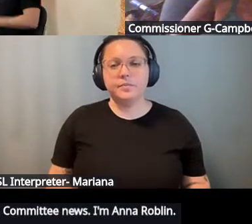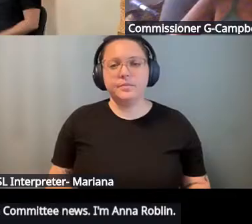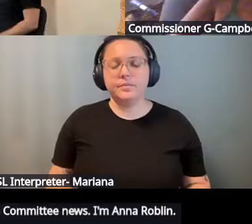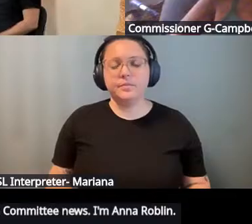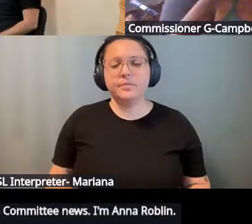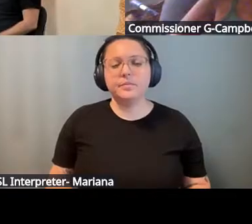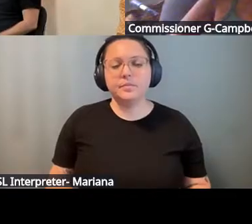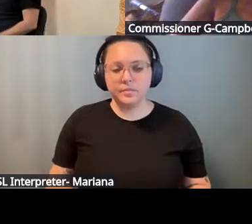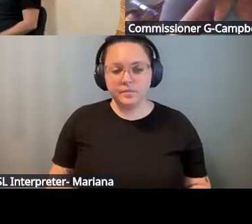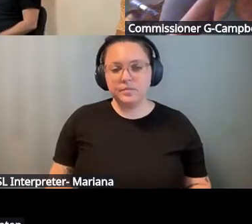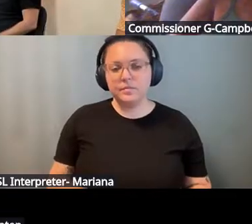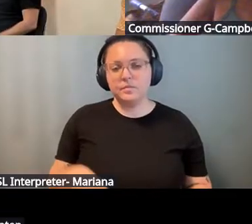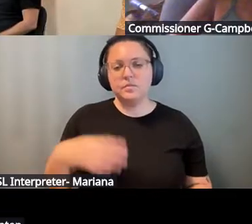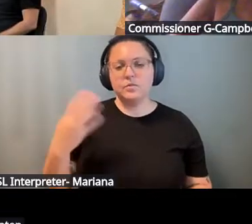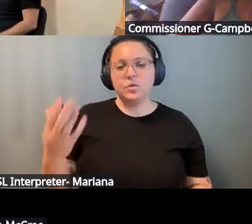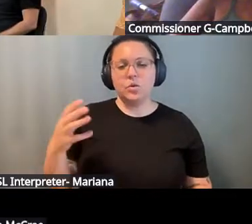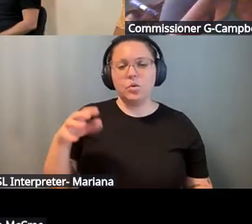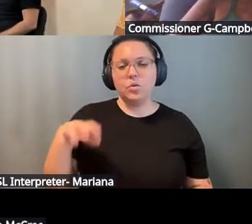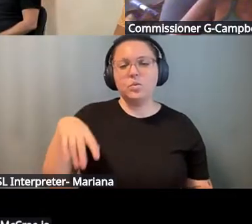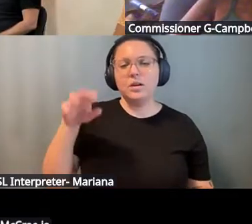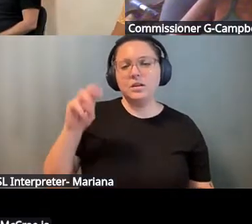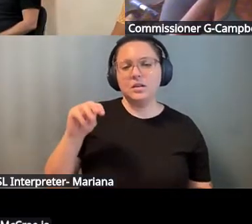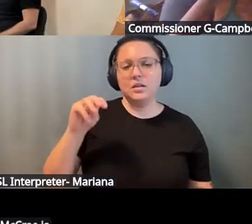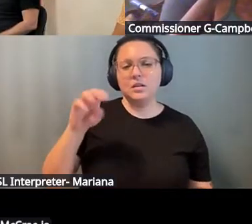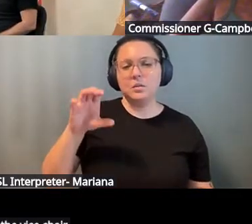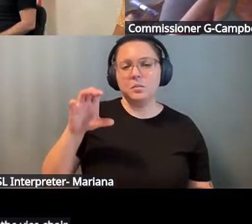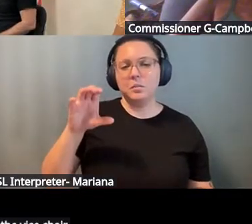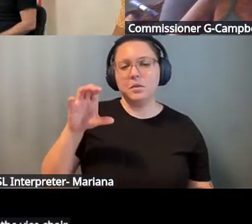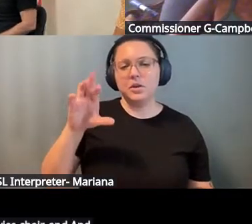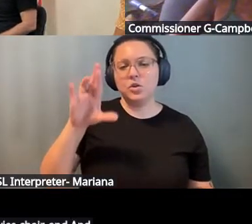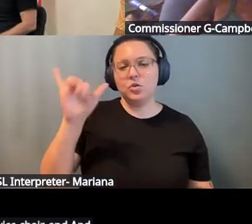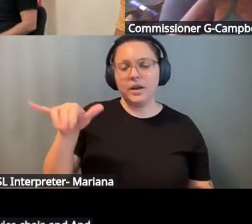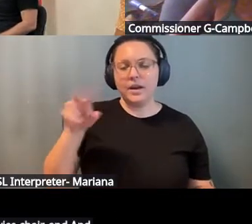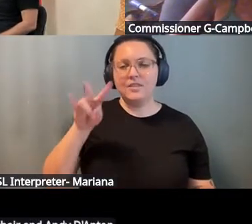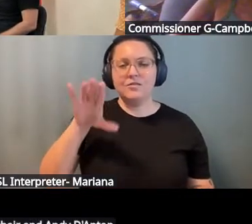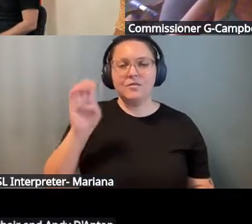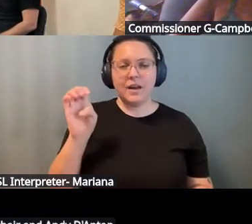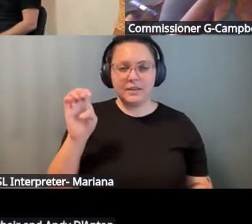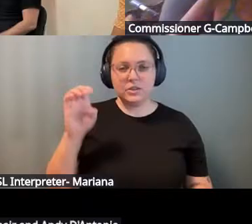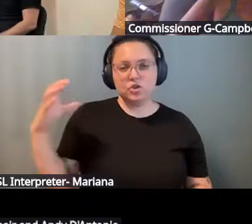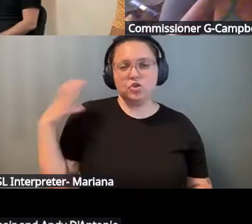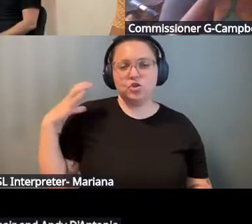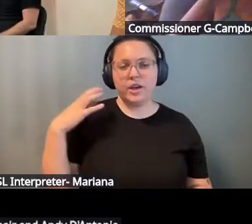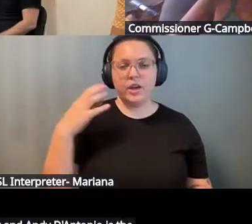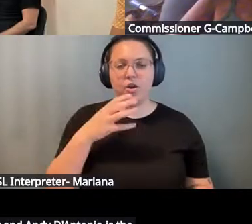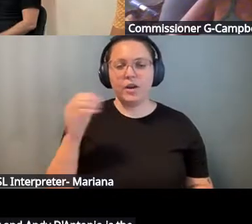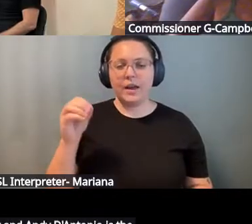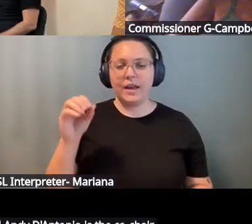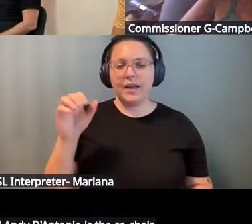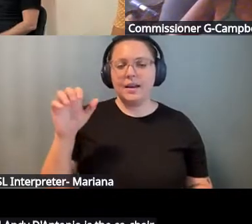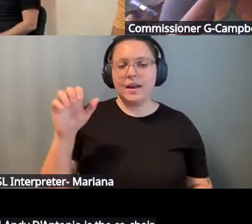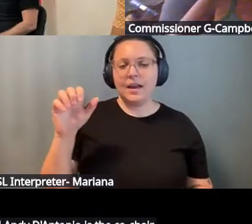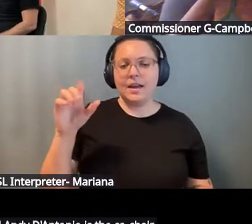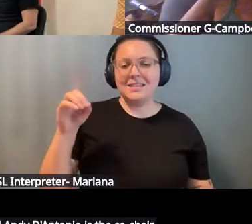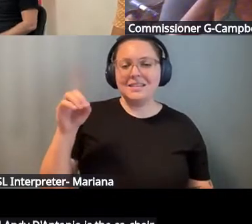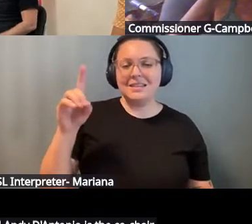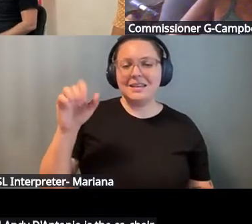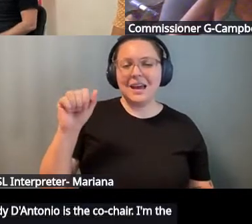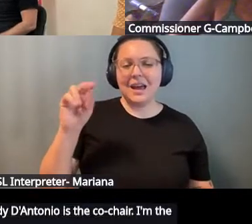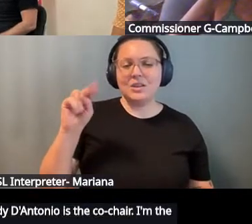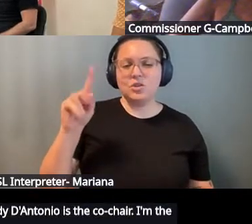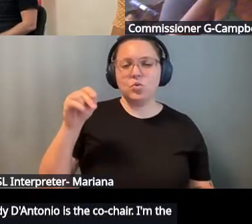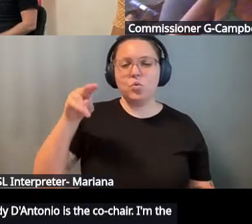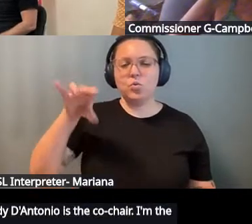Charquinta McCray is the vice chair, and Andy D'Antonio is the co-chair. I'm the co-chair of the